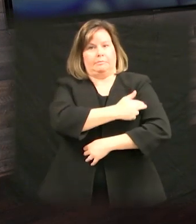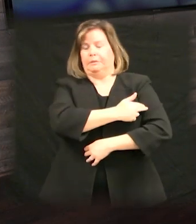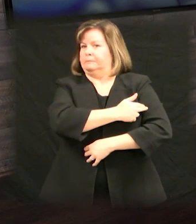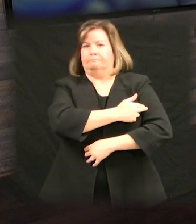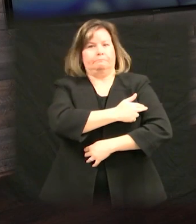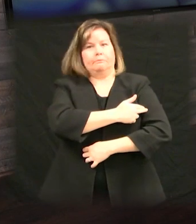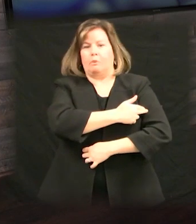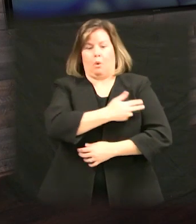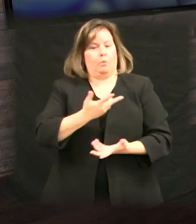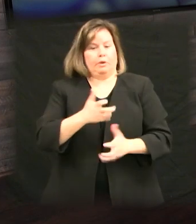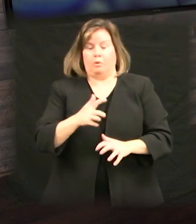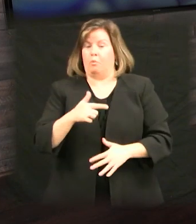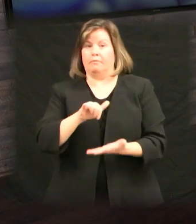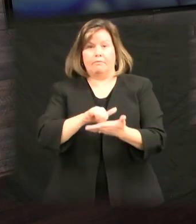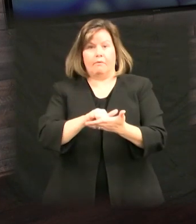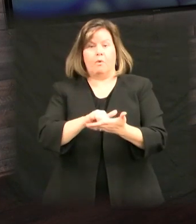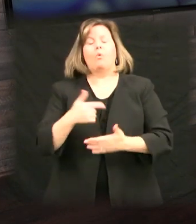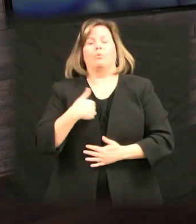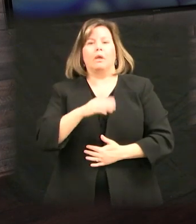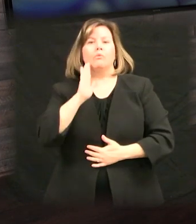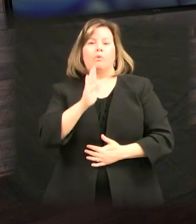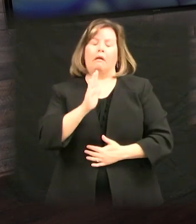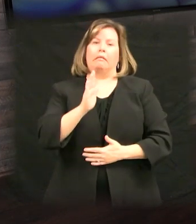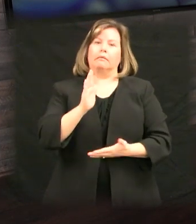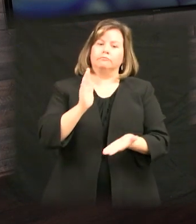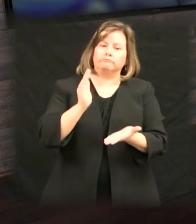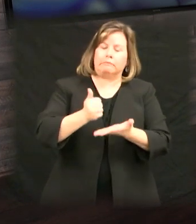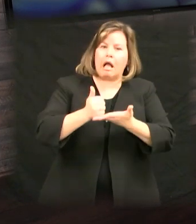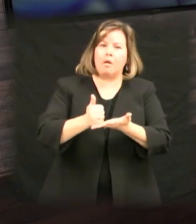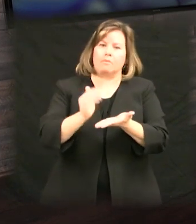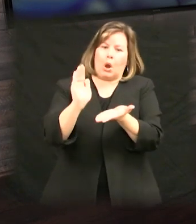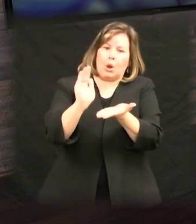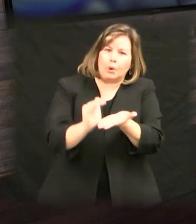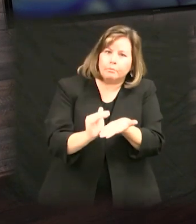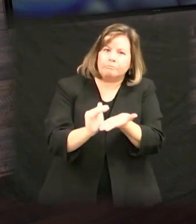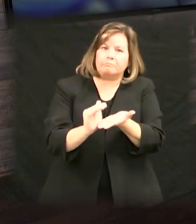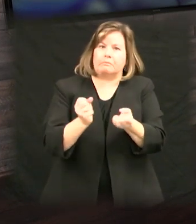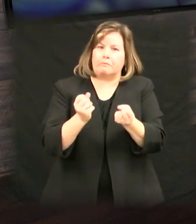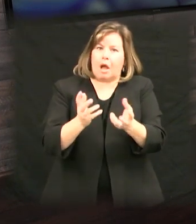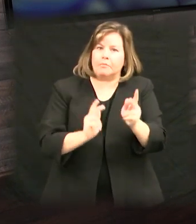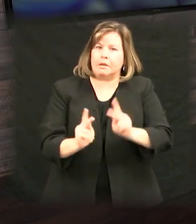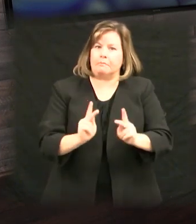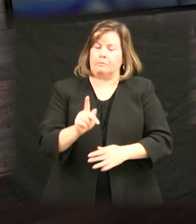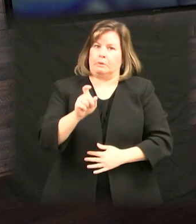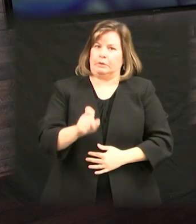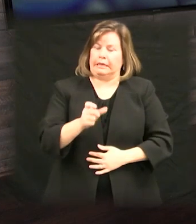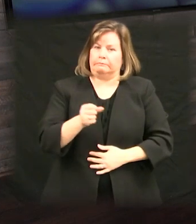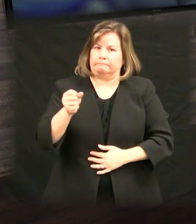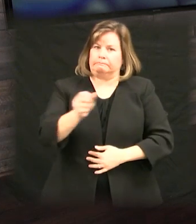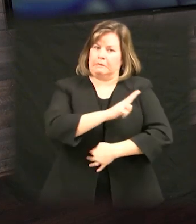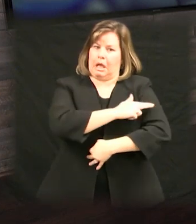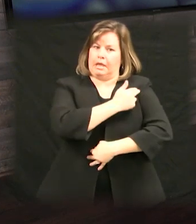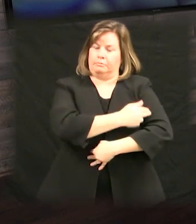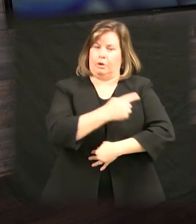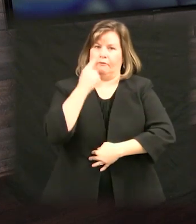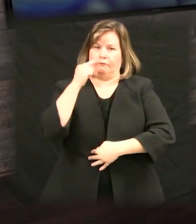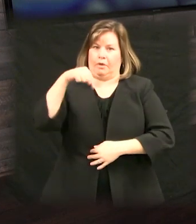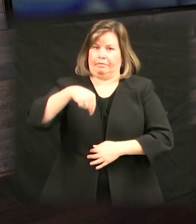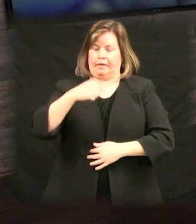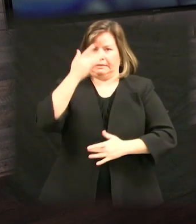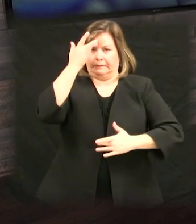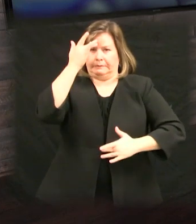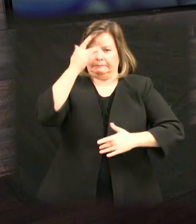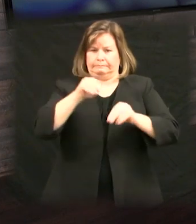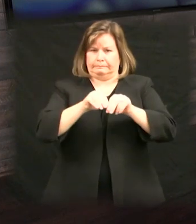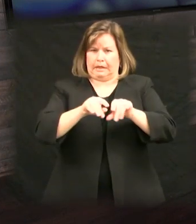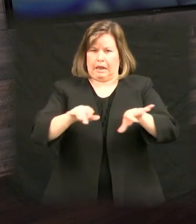hospitalization and to die as a result of this epidemic. So again, it's a strong encouragement